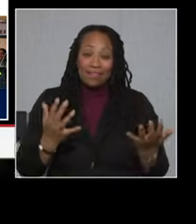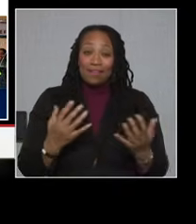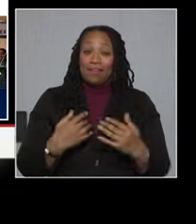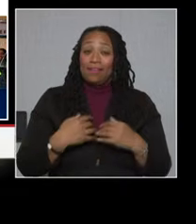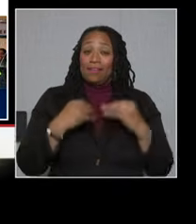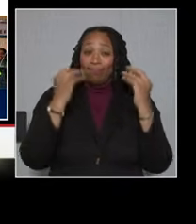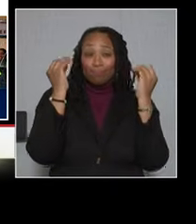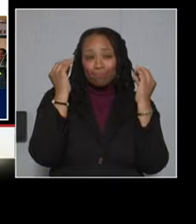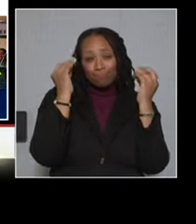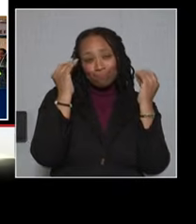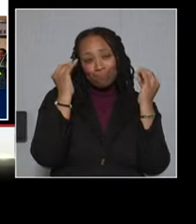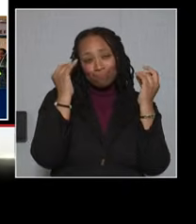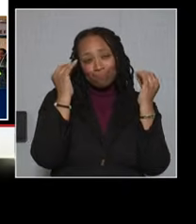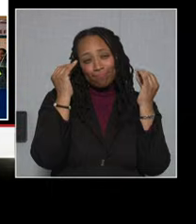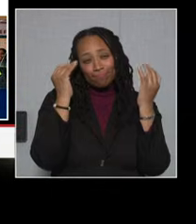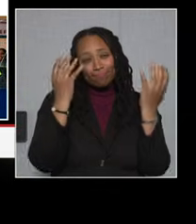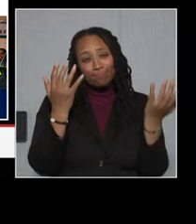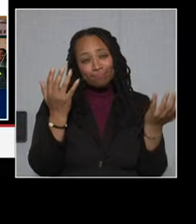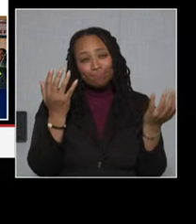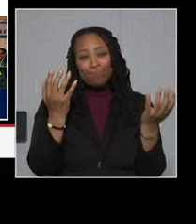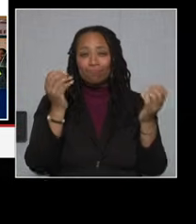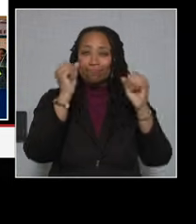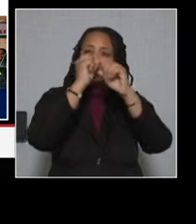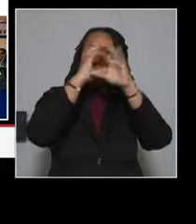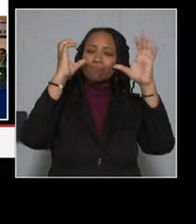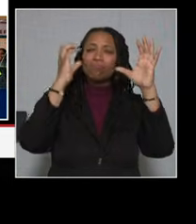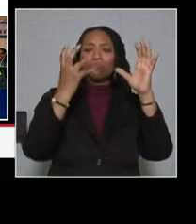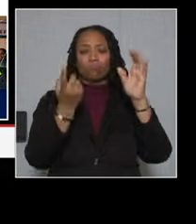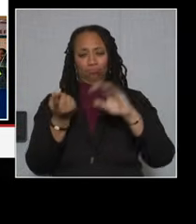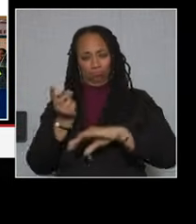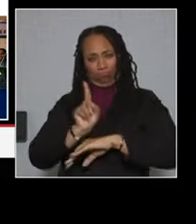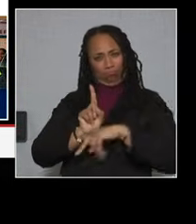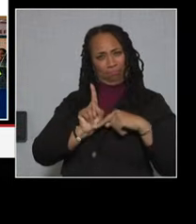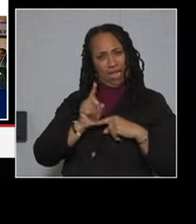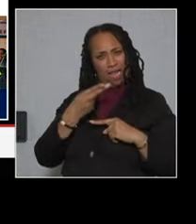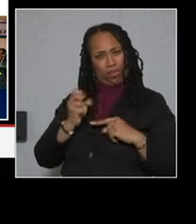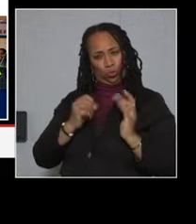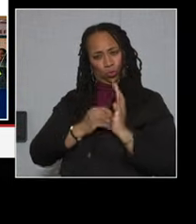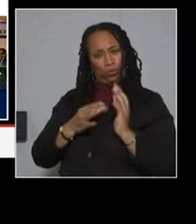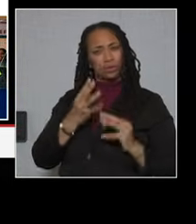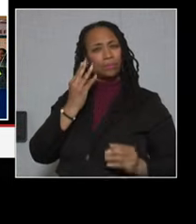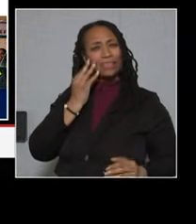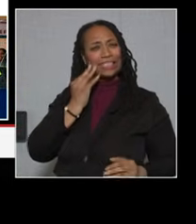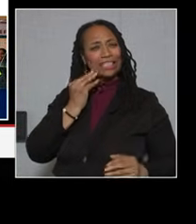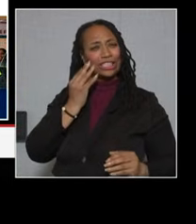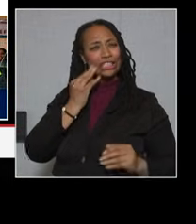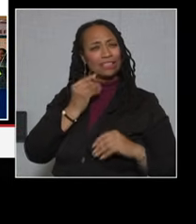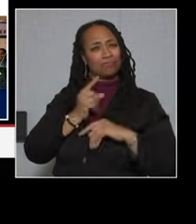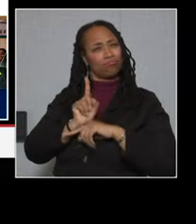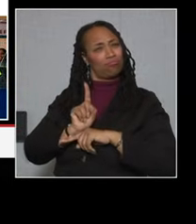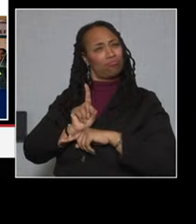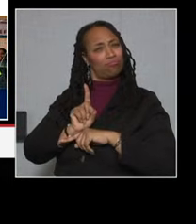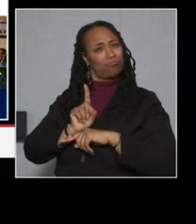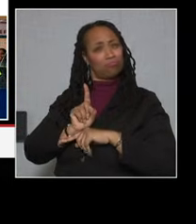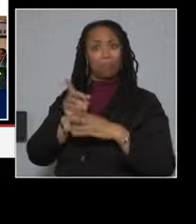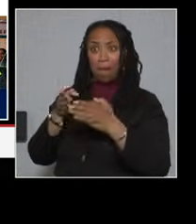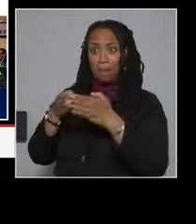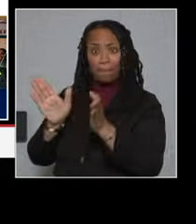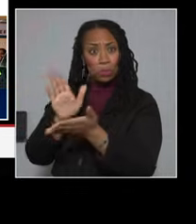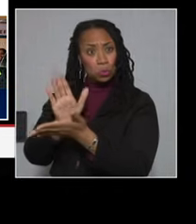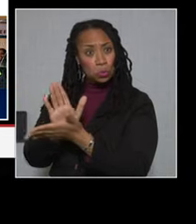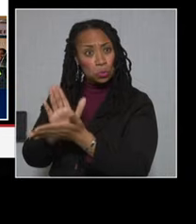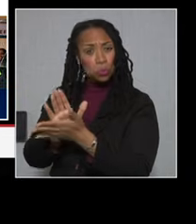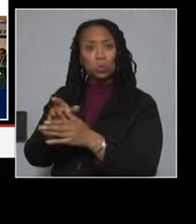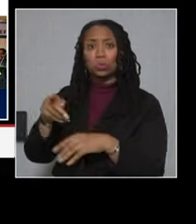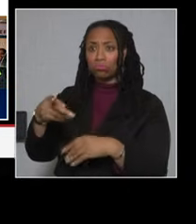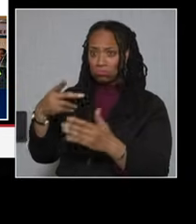also not just in the public schools that this is taking place, but we recognize that employers and businesses are